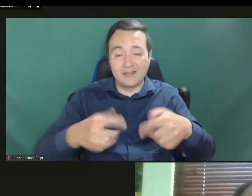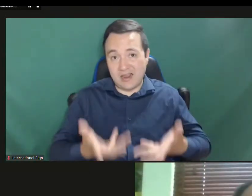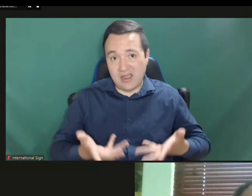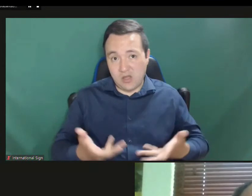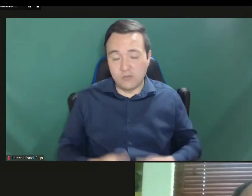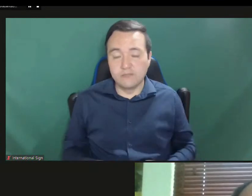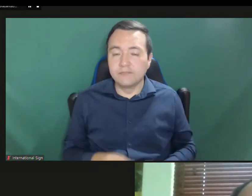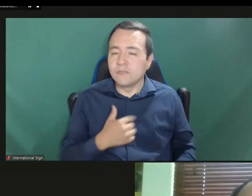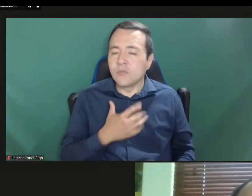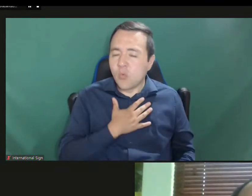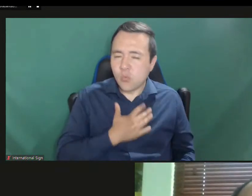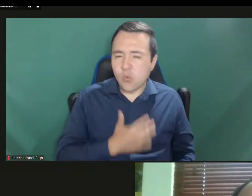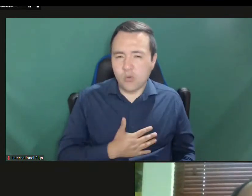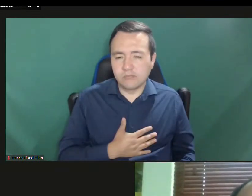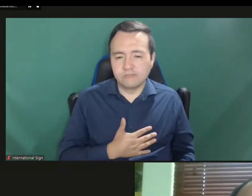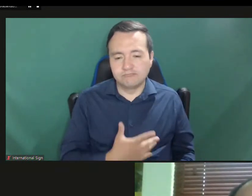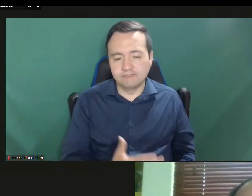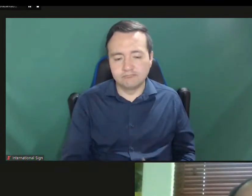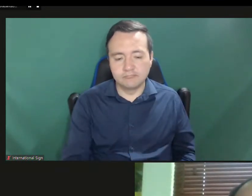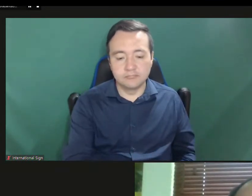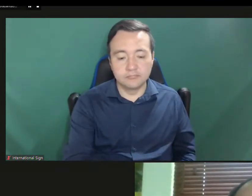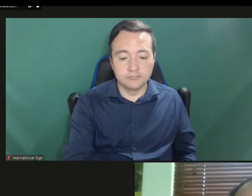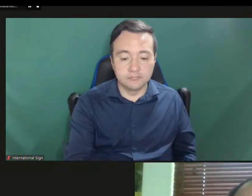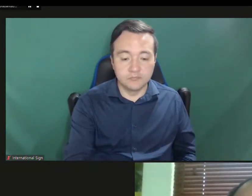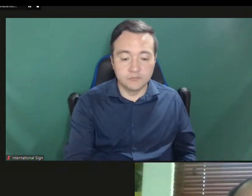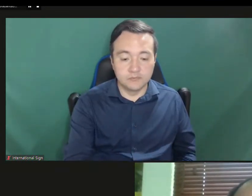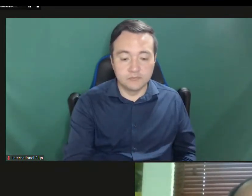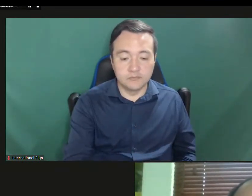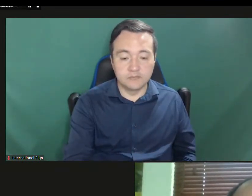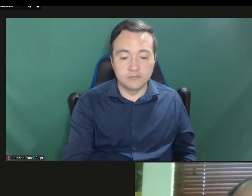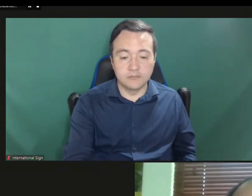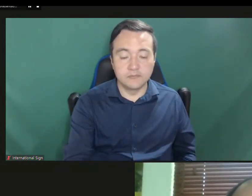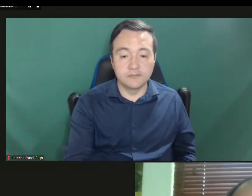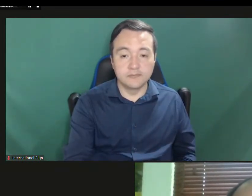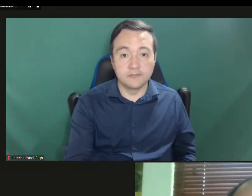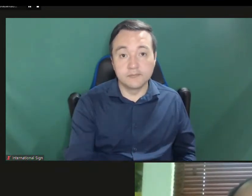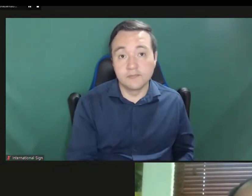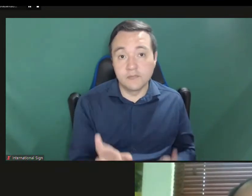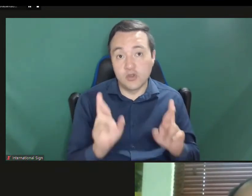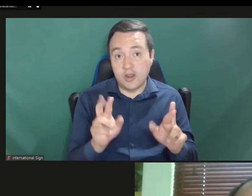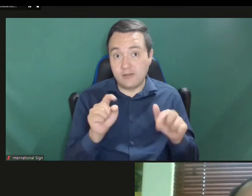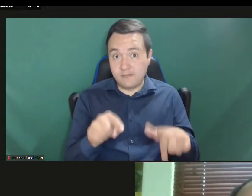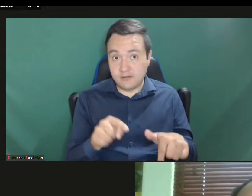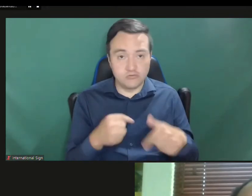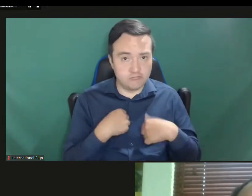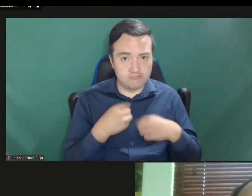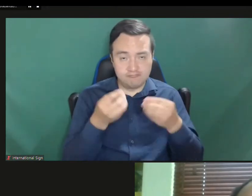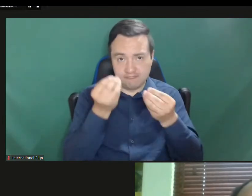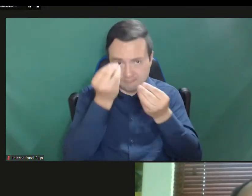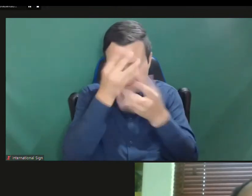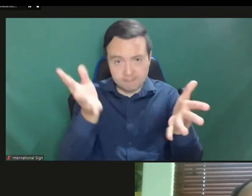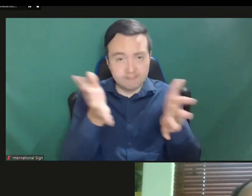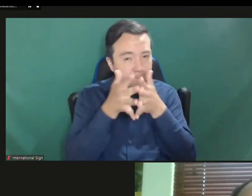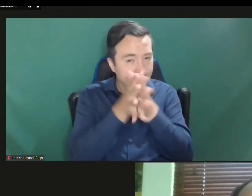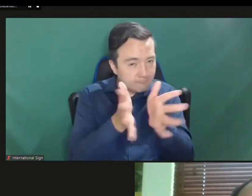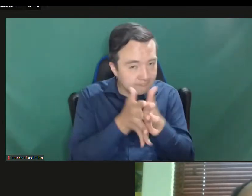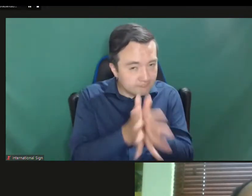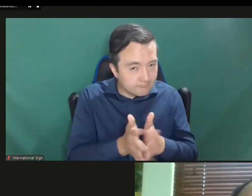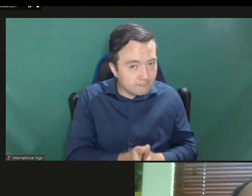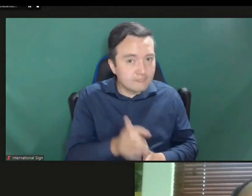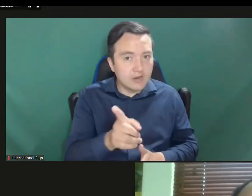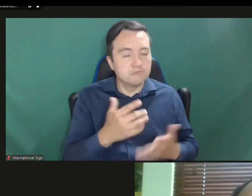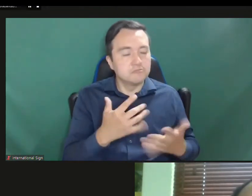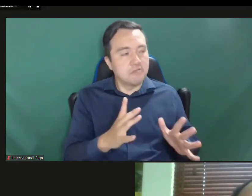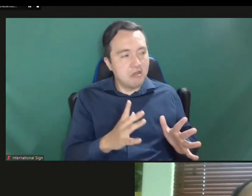I hope that this panorama sets the stage for the two country experiences we'll hear about today. We have with us today Honorable